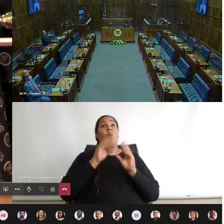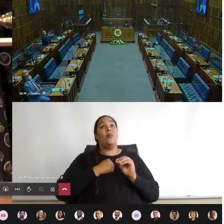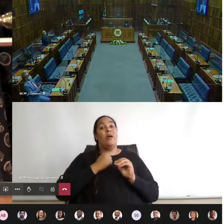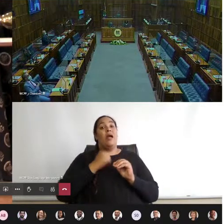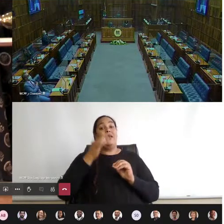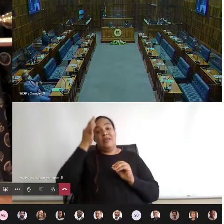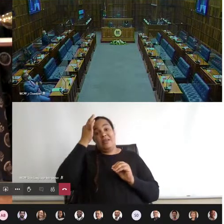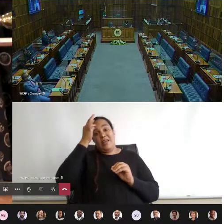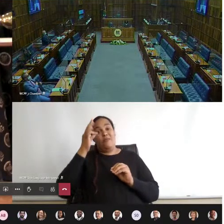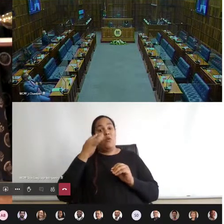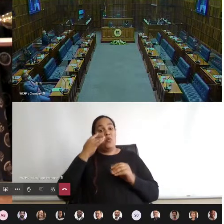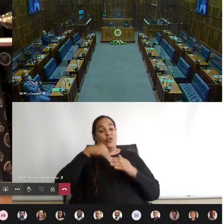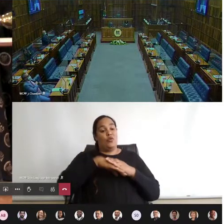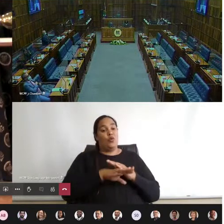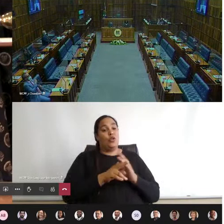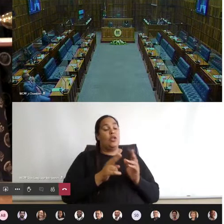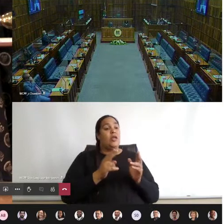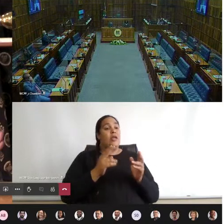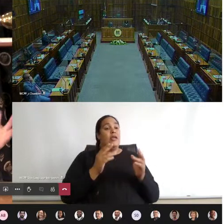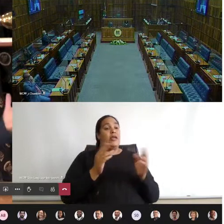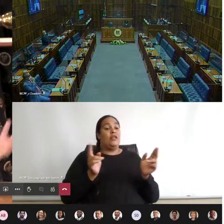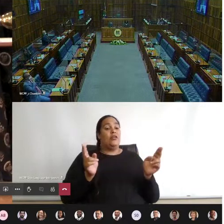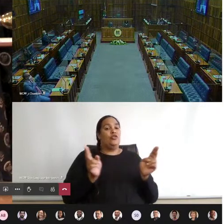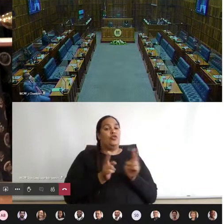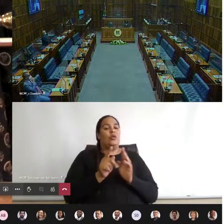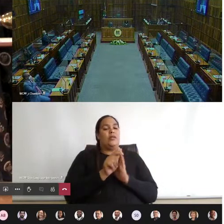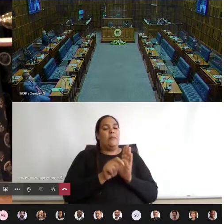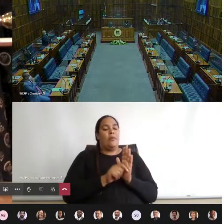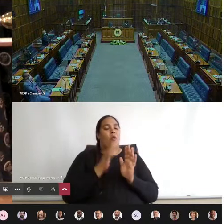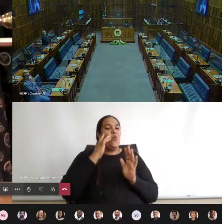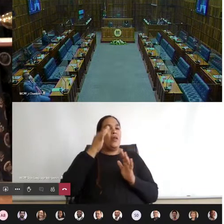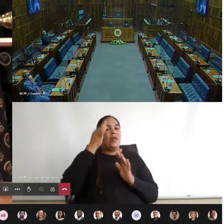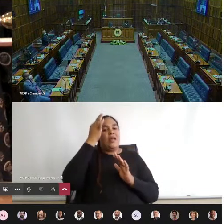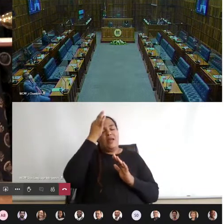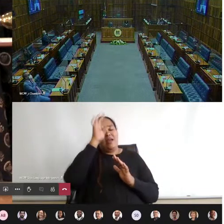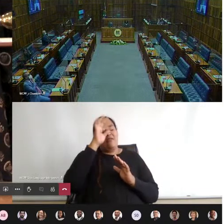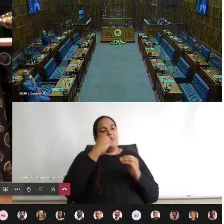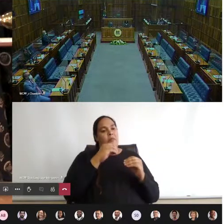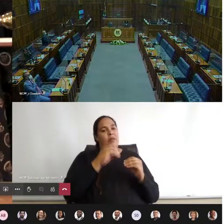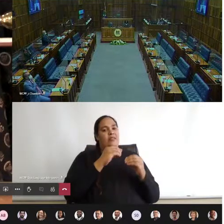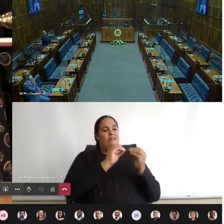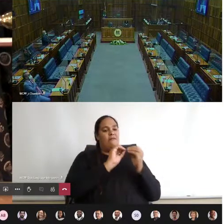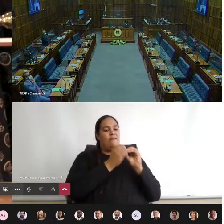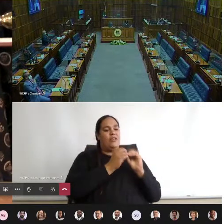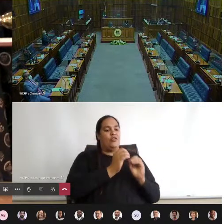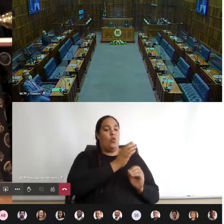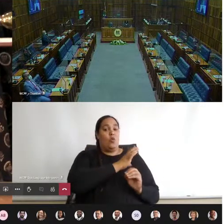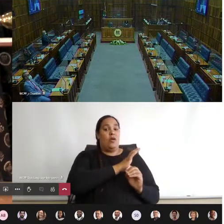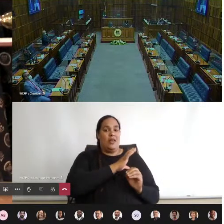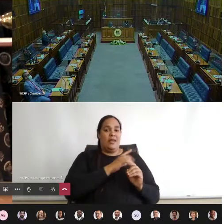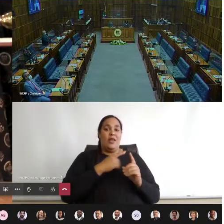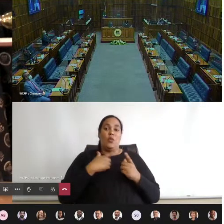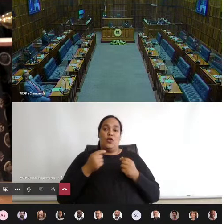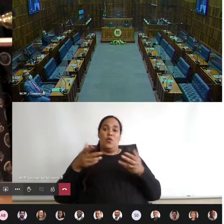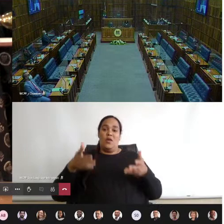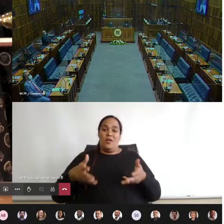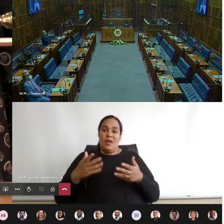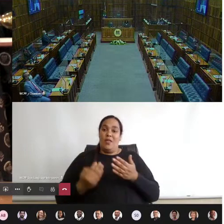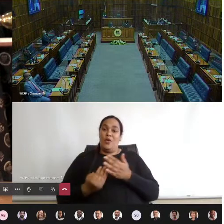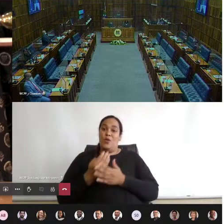to a temporary facility while government is revamping and reinvesting like we do here in a new